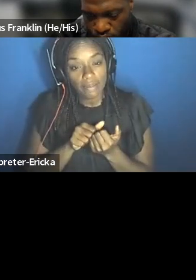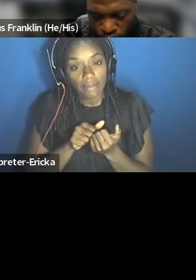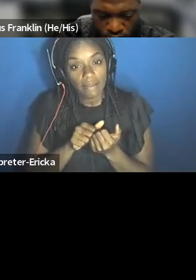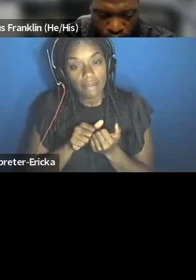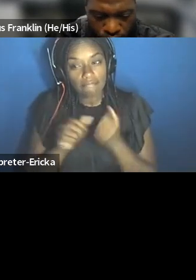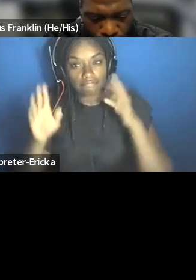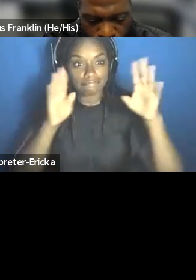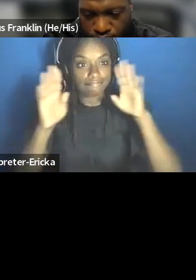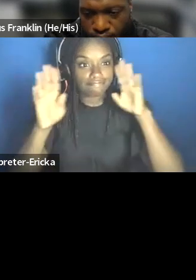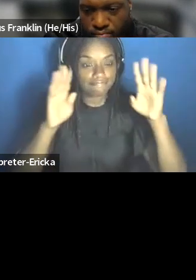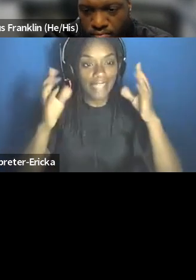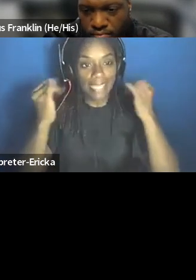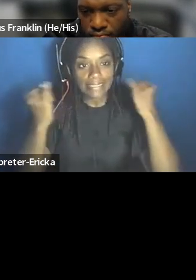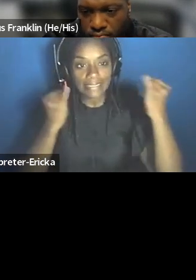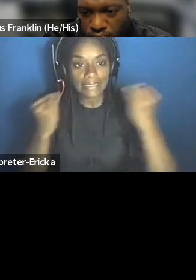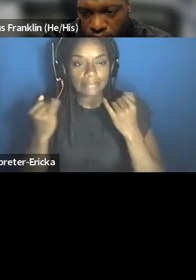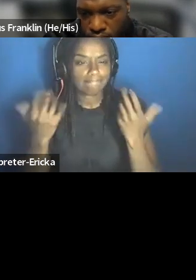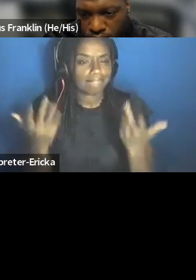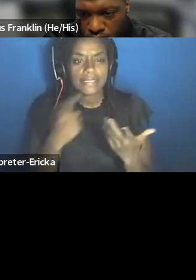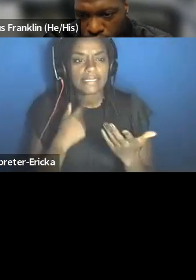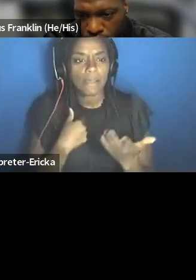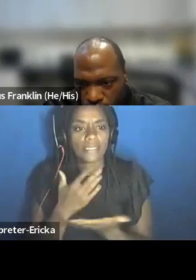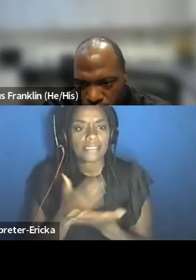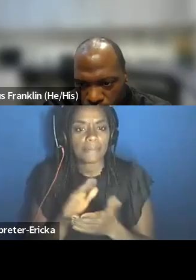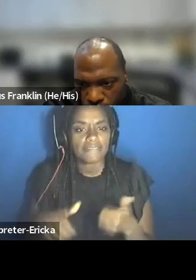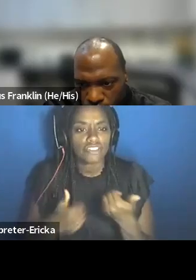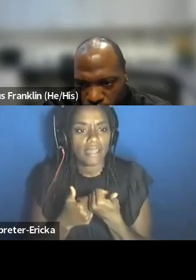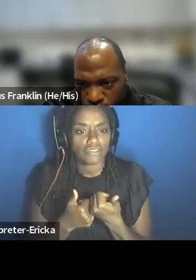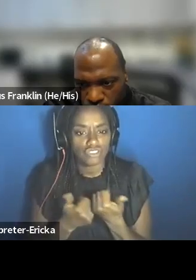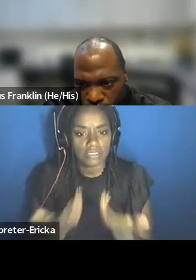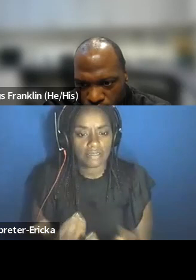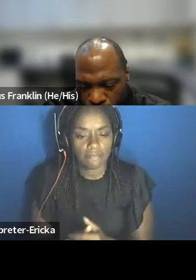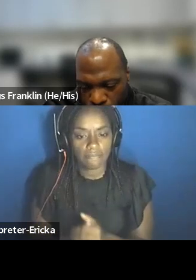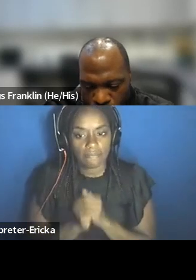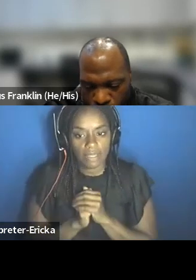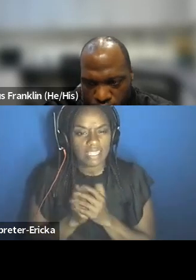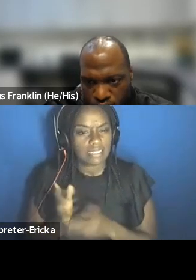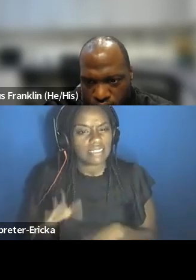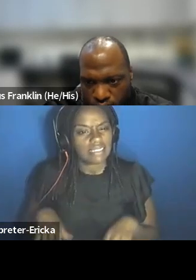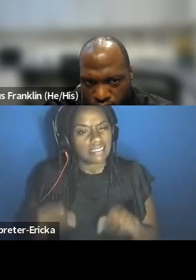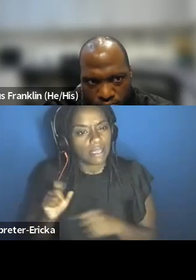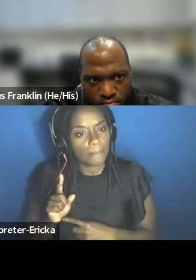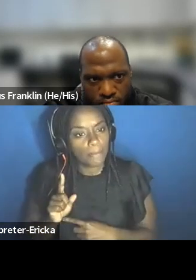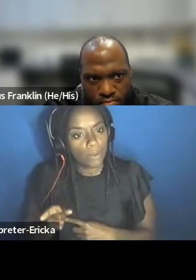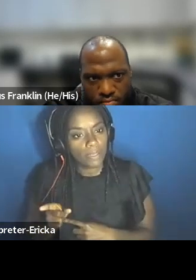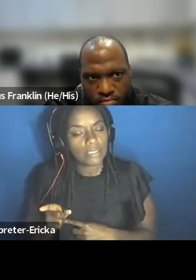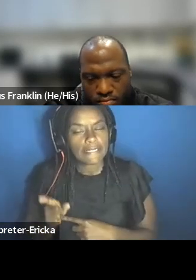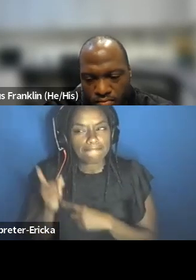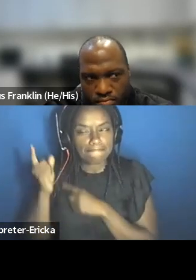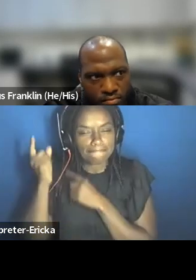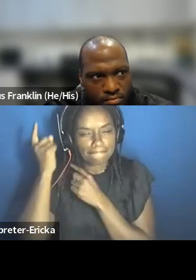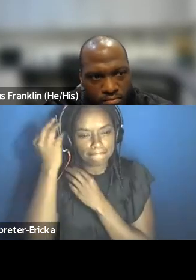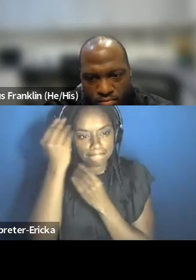coming up with ideas? Like what are some of the challenges that you've been feeling in your center? And so just take a minute and kind of reflect on